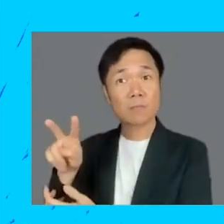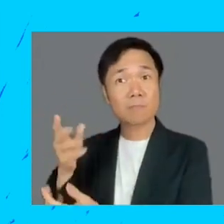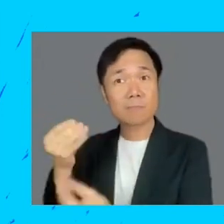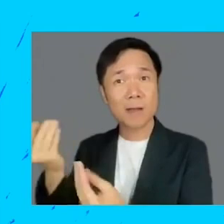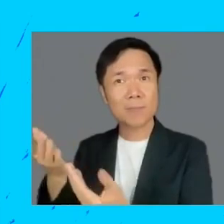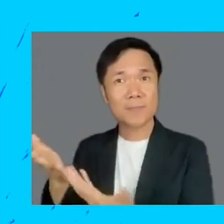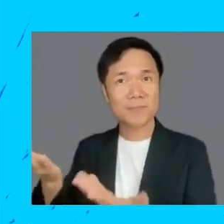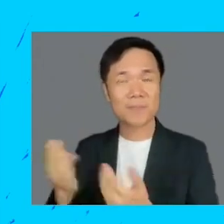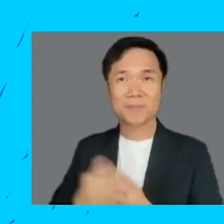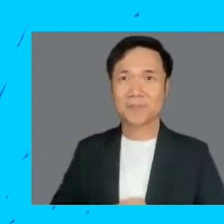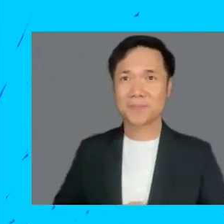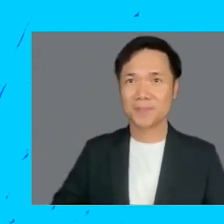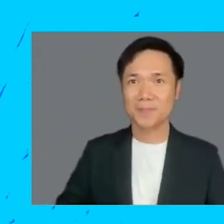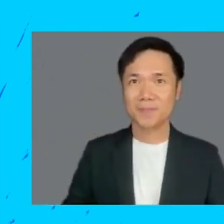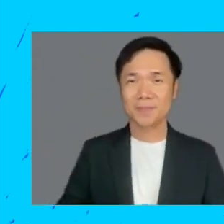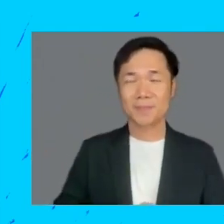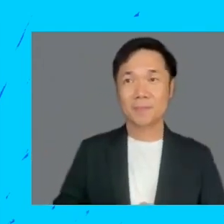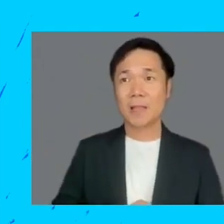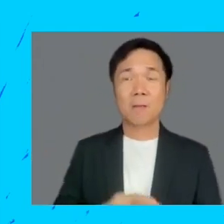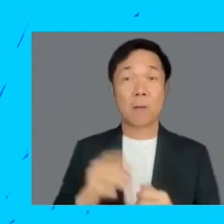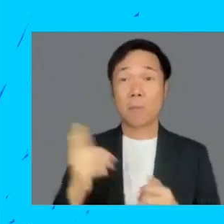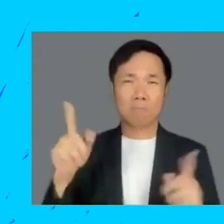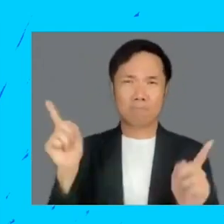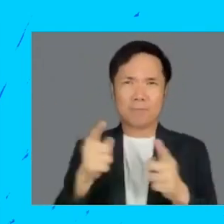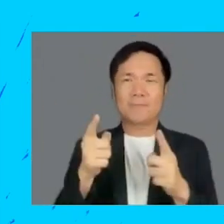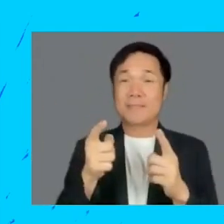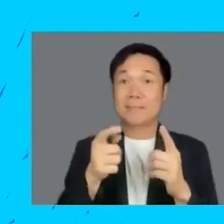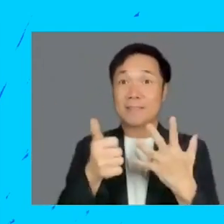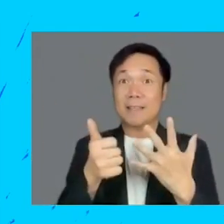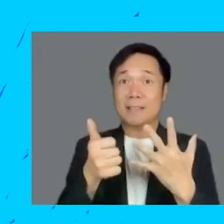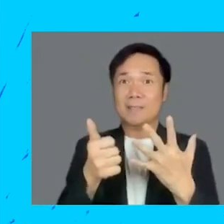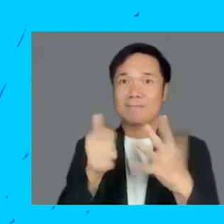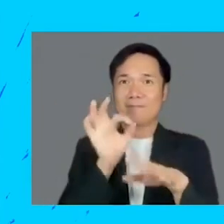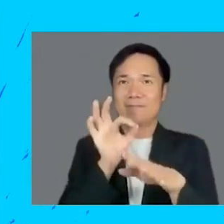Just 6 seconds to every speaker.